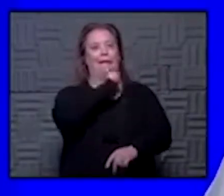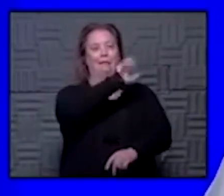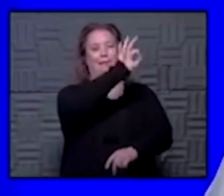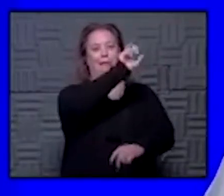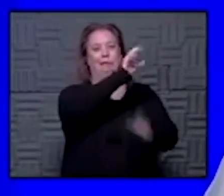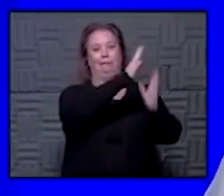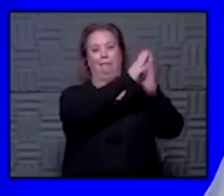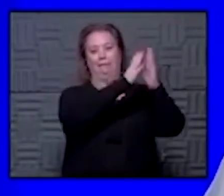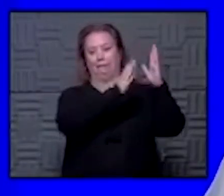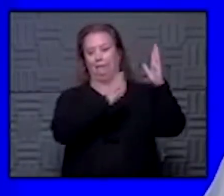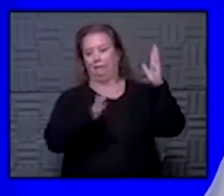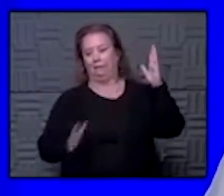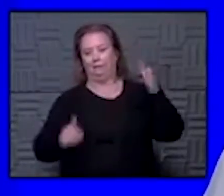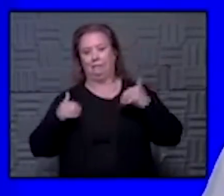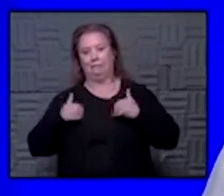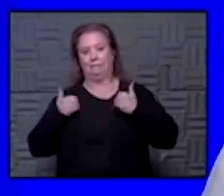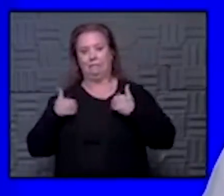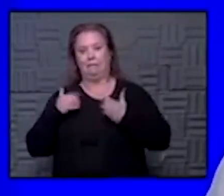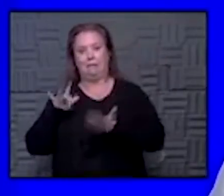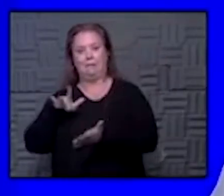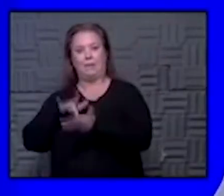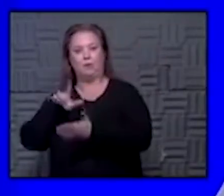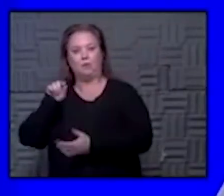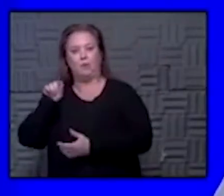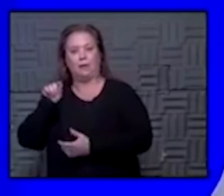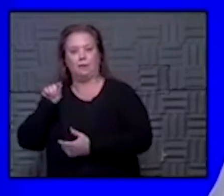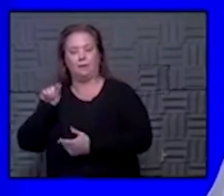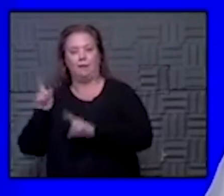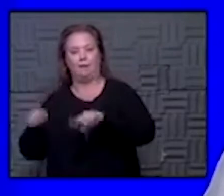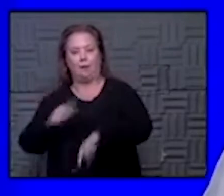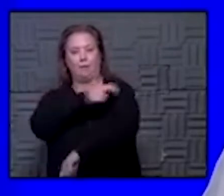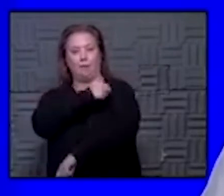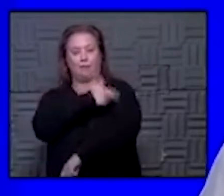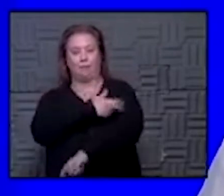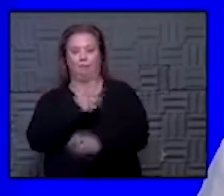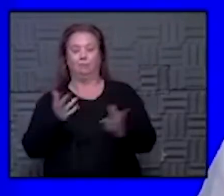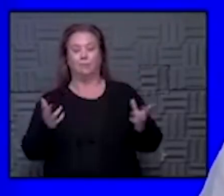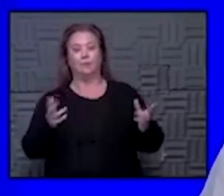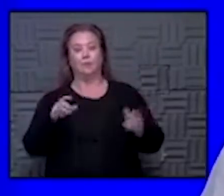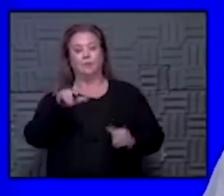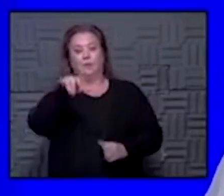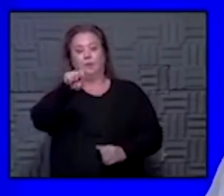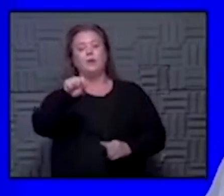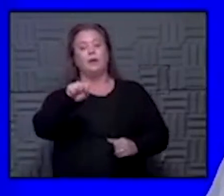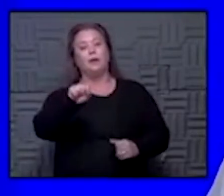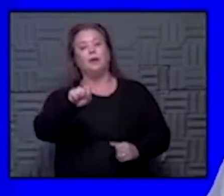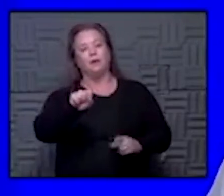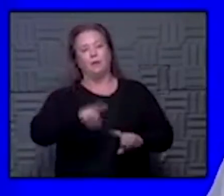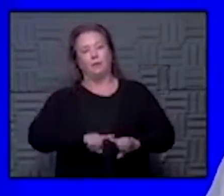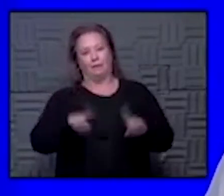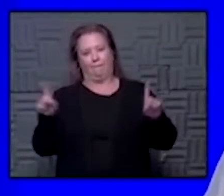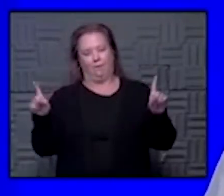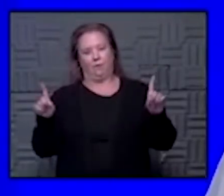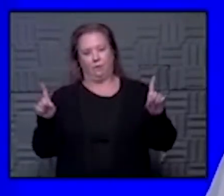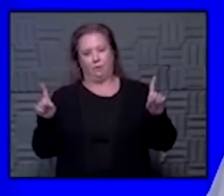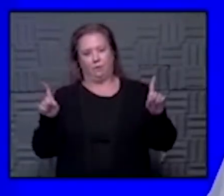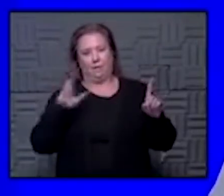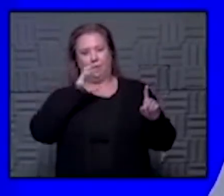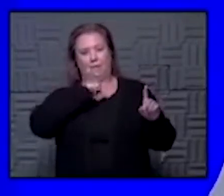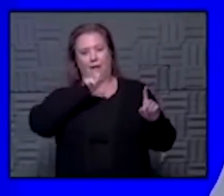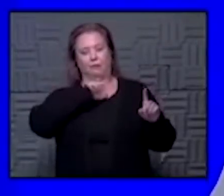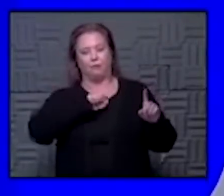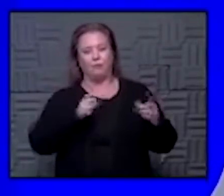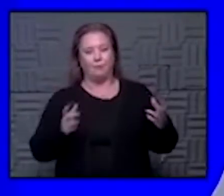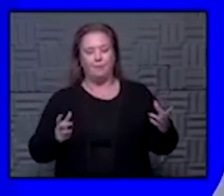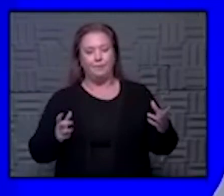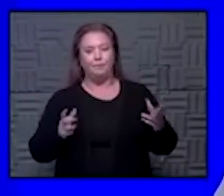their young and mid 20s as well. So I think overall, yes, there is a difference in the ages,